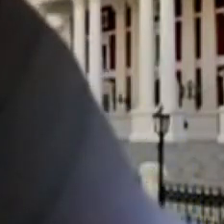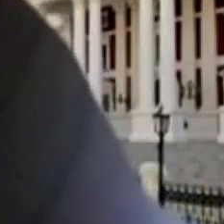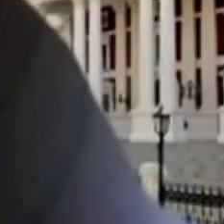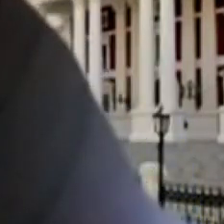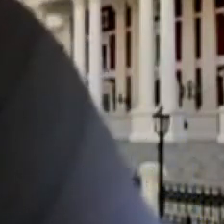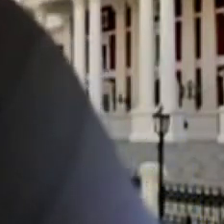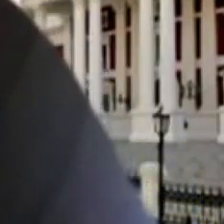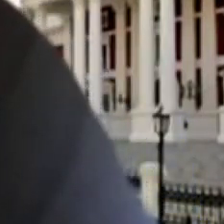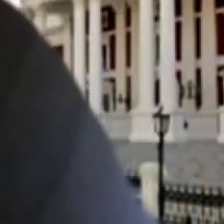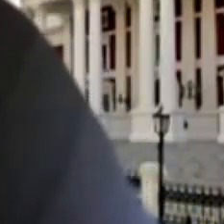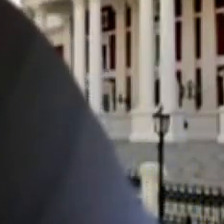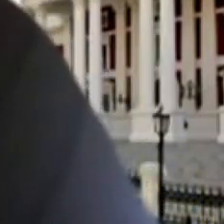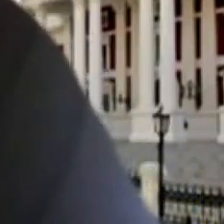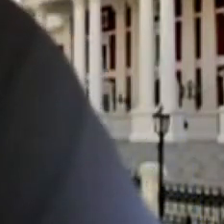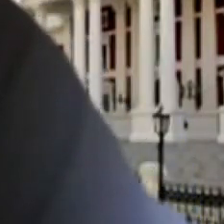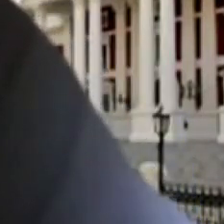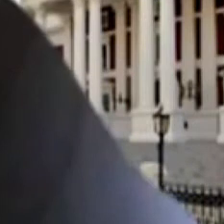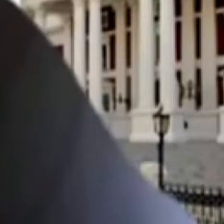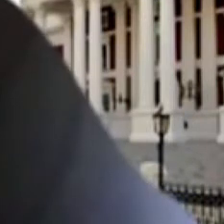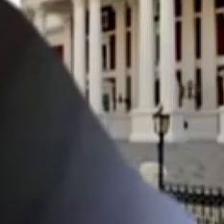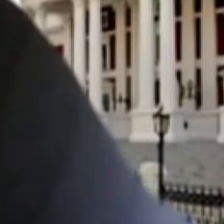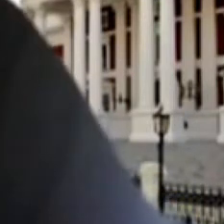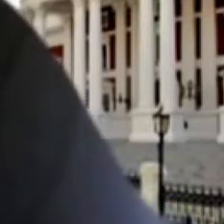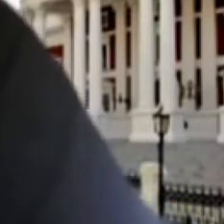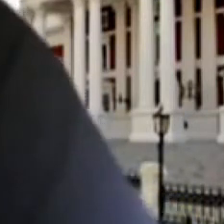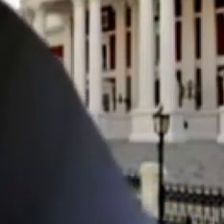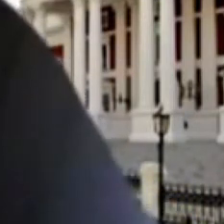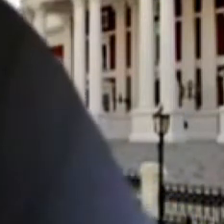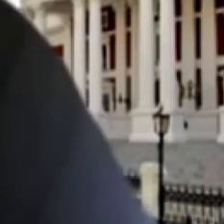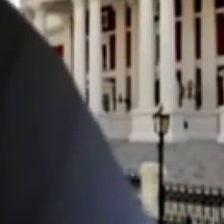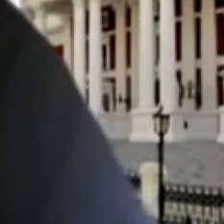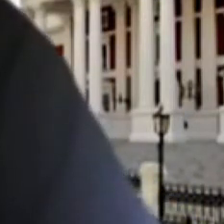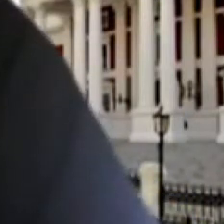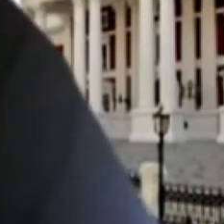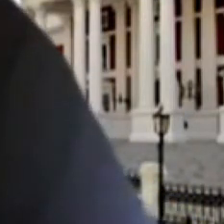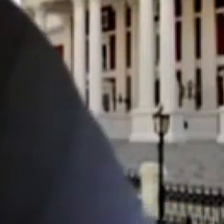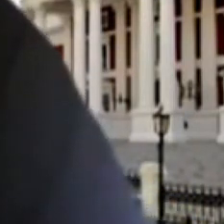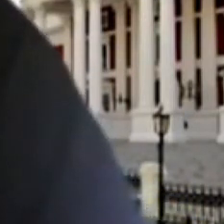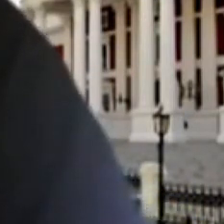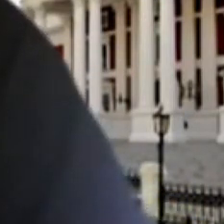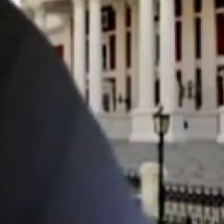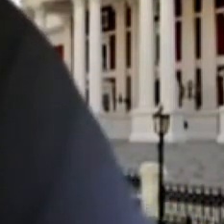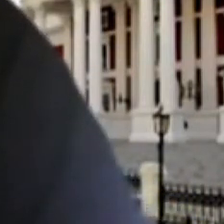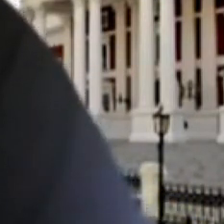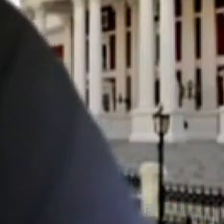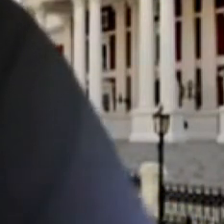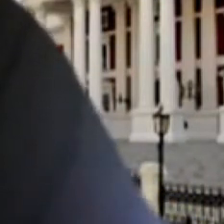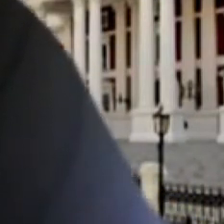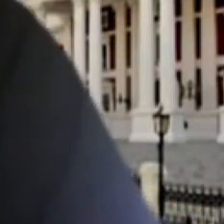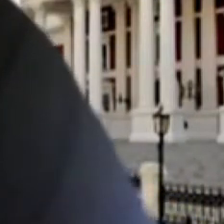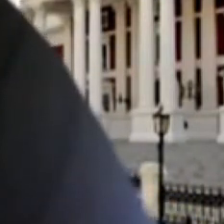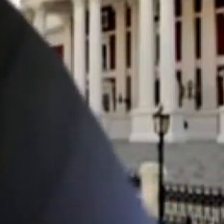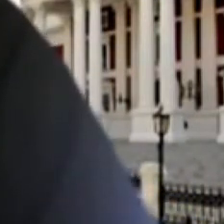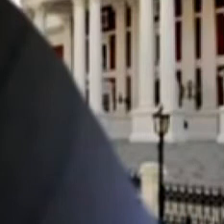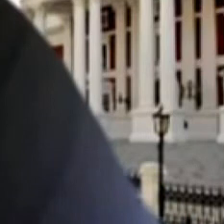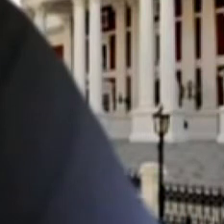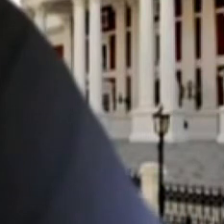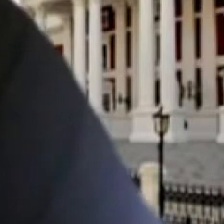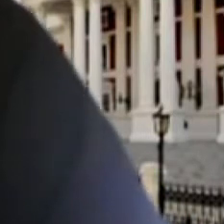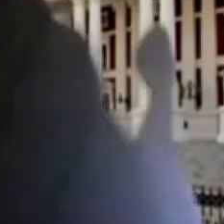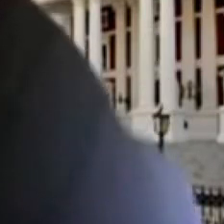was serious about fighting crime and particularly corruption and reversing the abysmal state of the NPA. Now